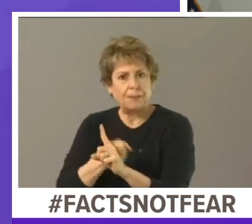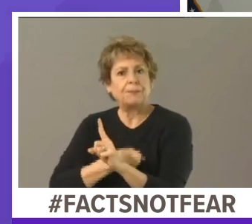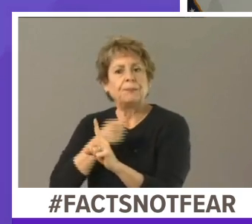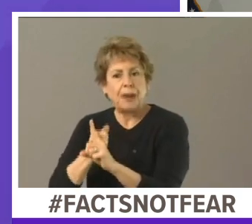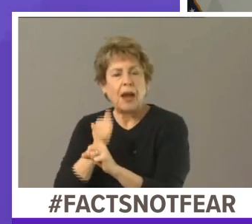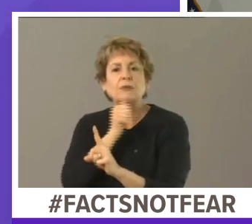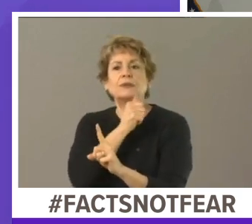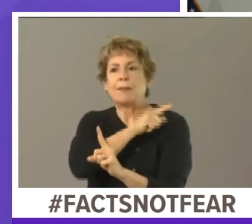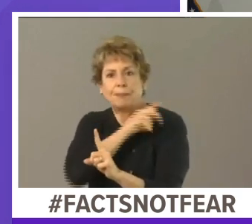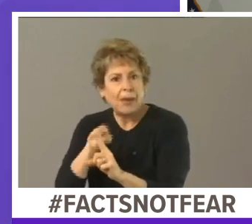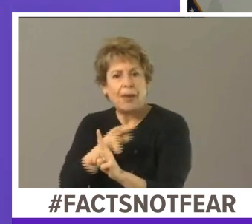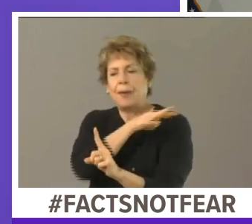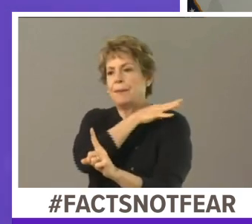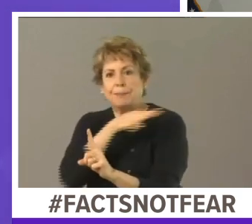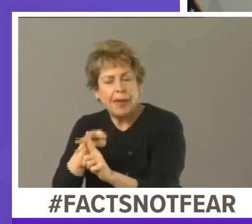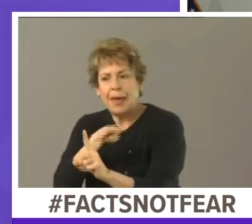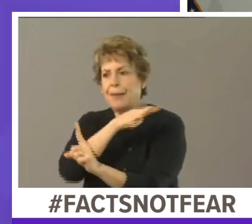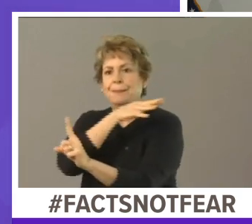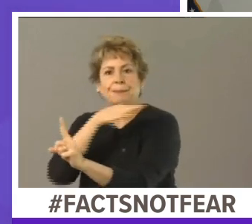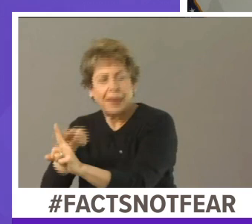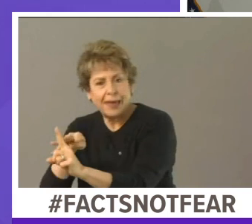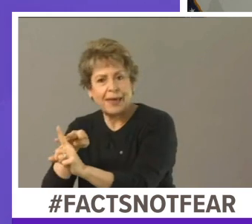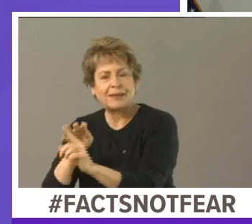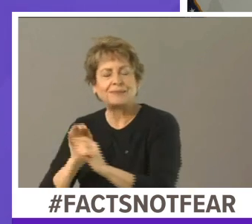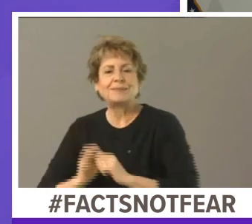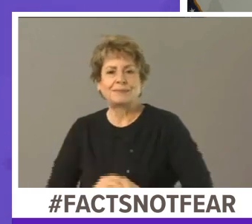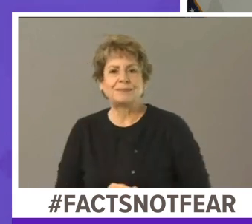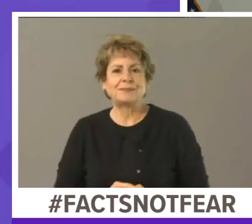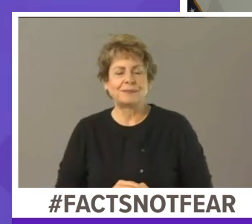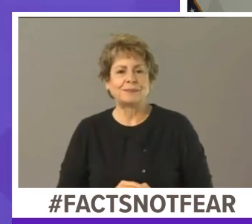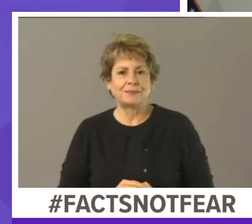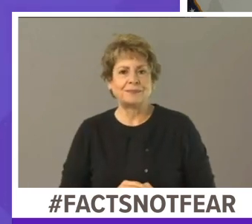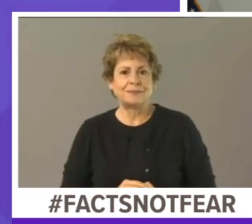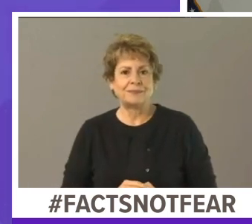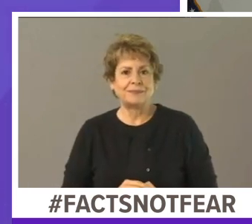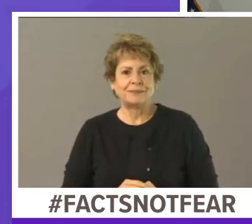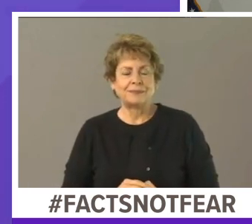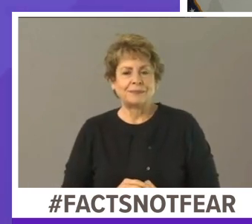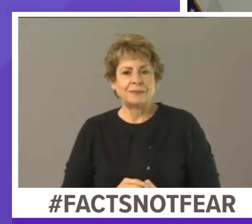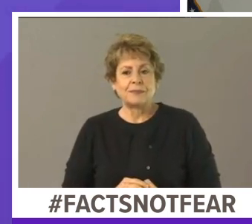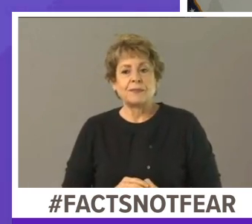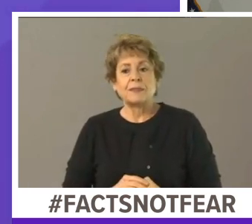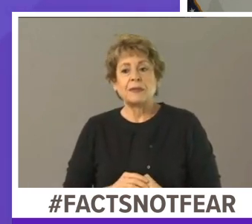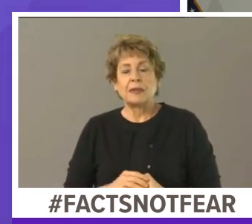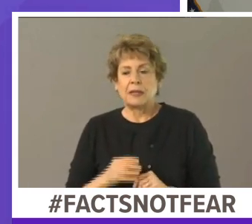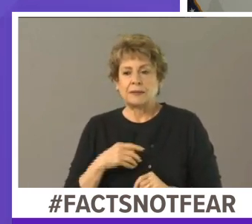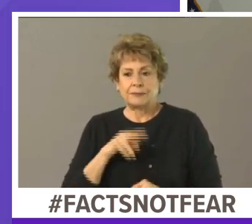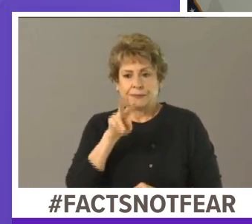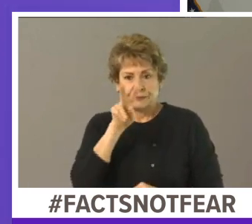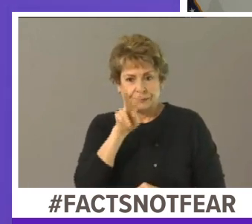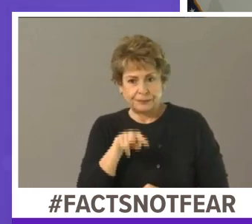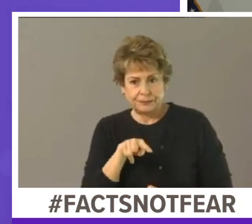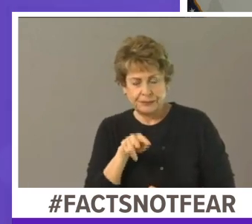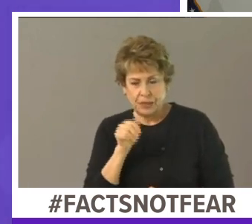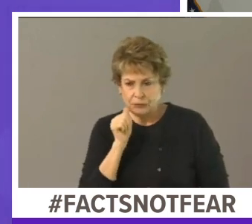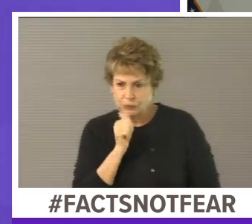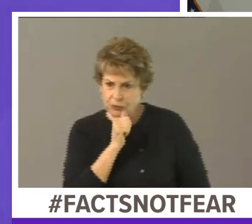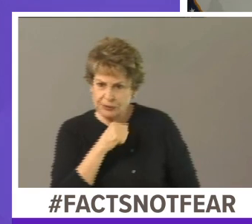And I've been getting up. If you touch this page and touch your state, all the statistics and graphics come up, and you can